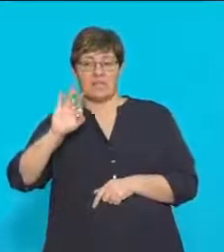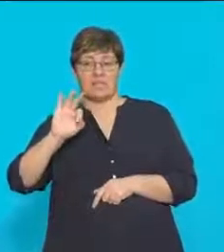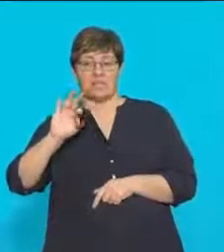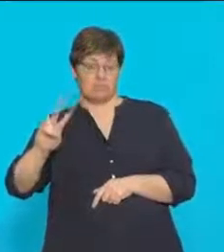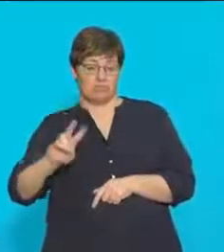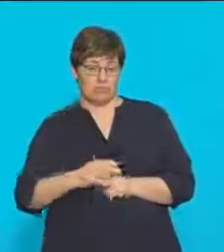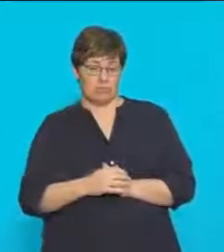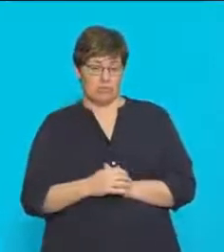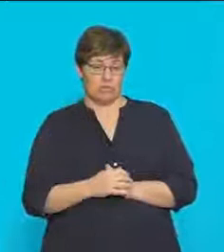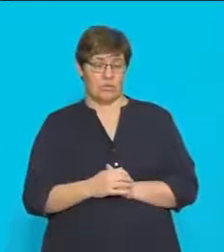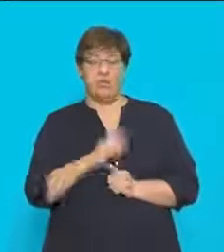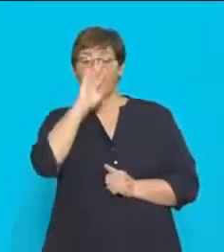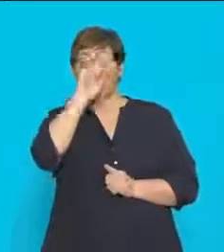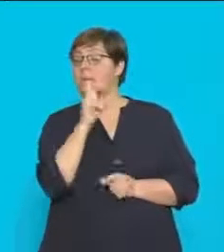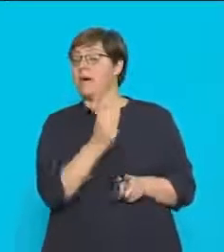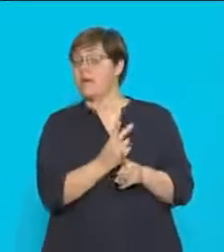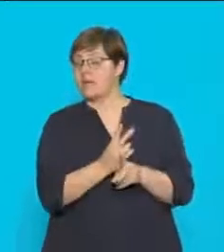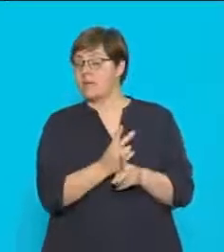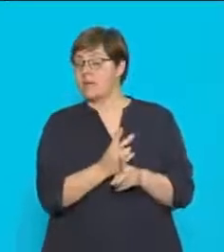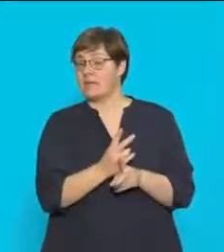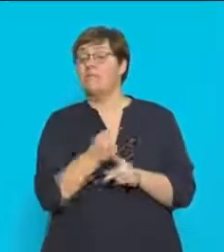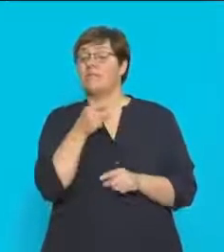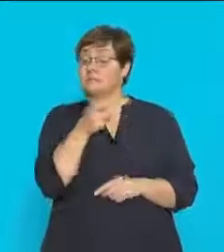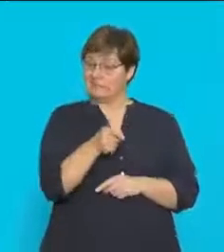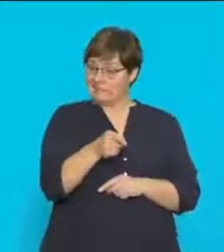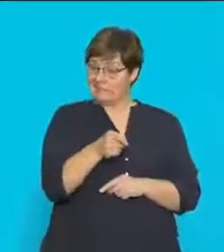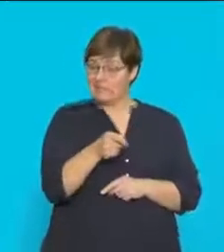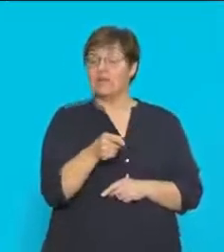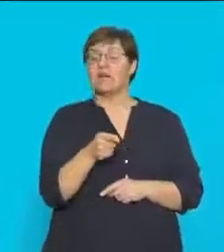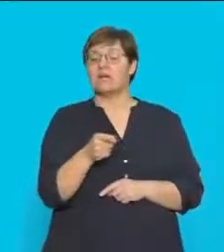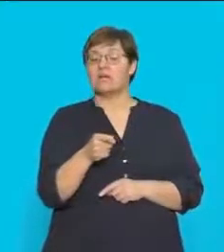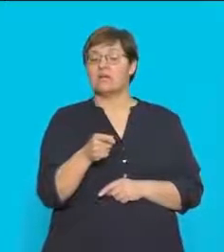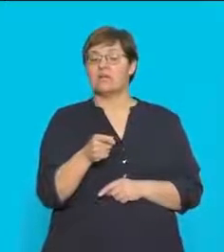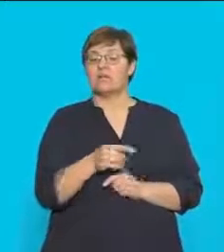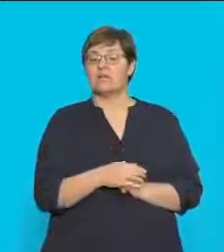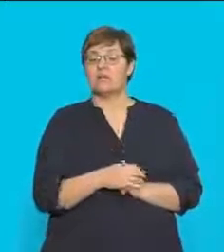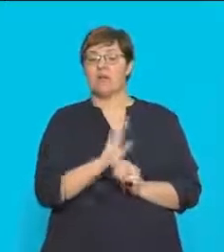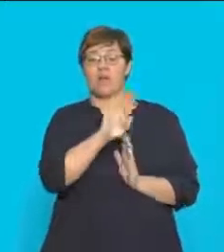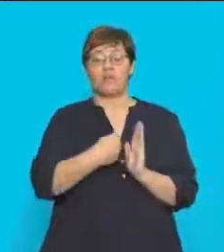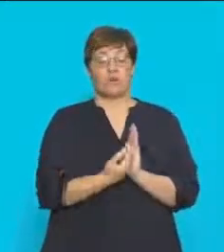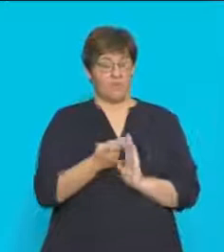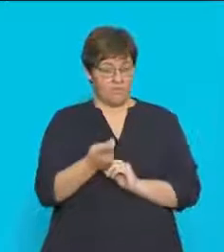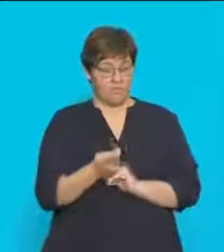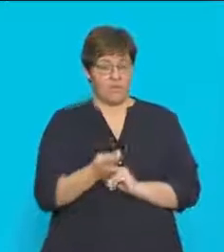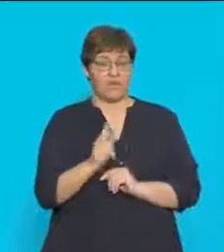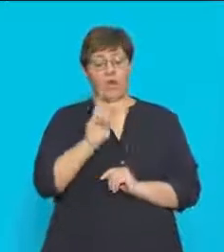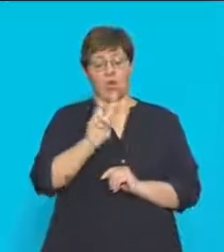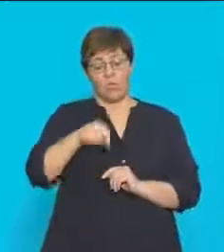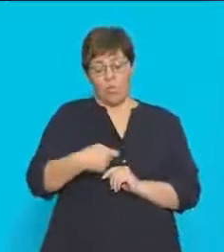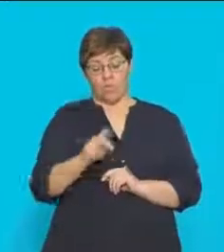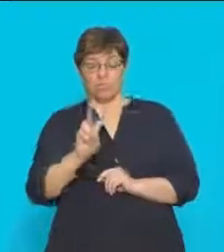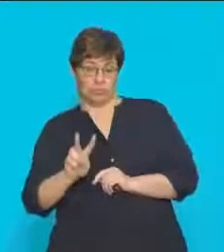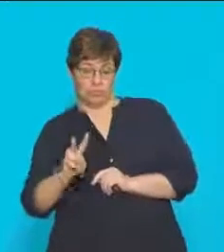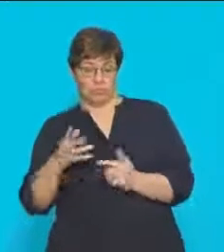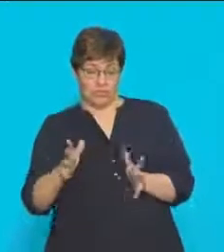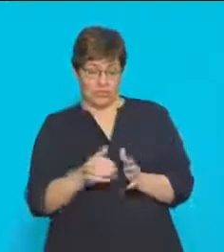15,68932. And remember again, for this session, we are rounding off to only 2 decimal